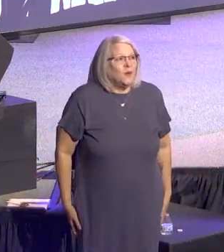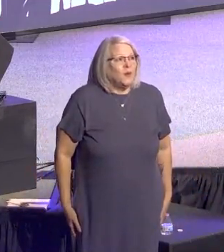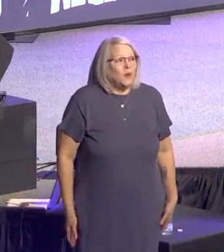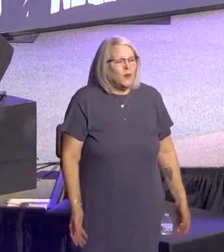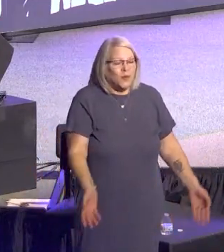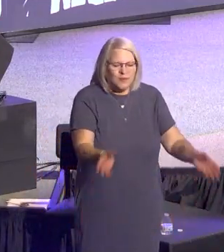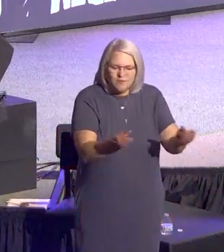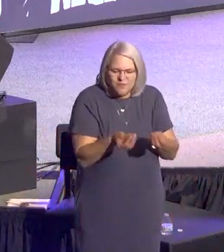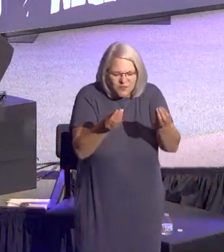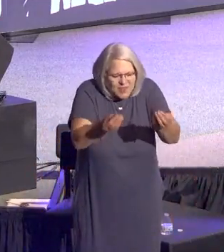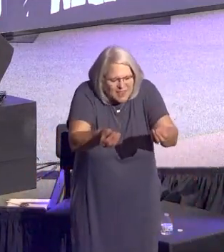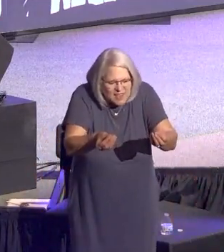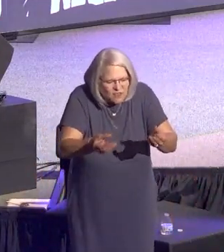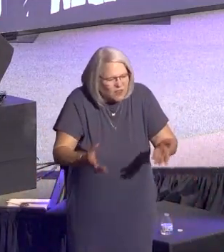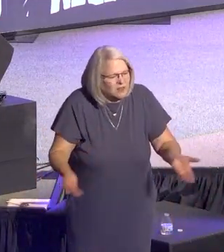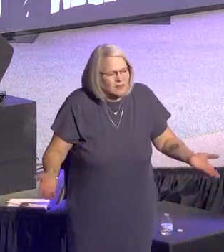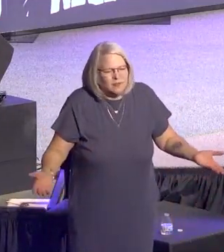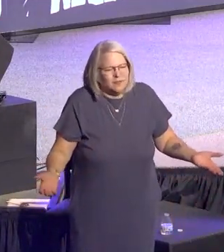giving,